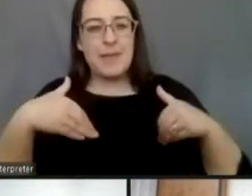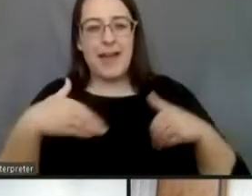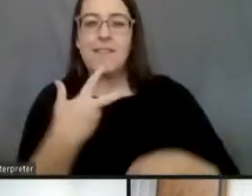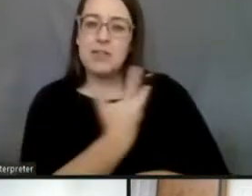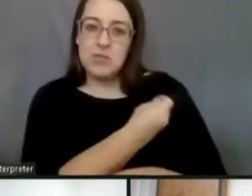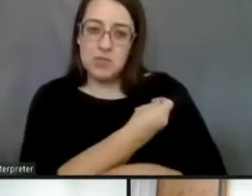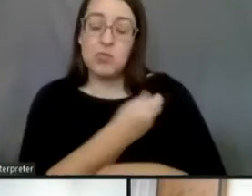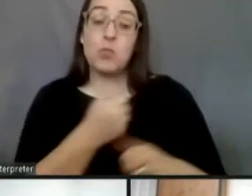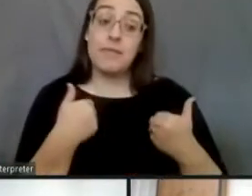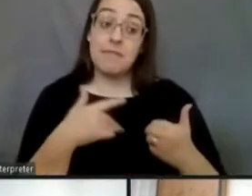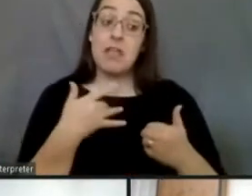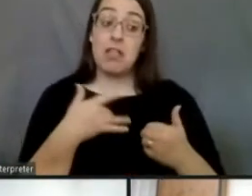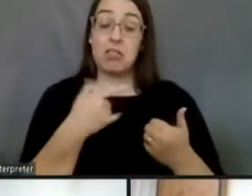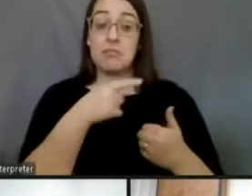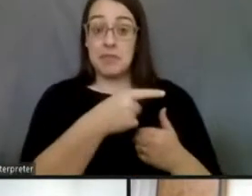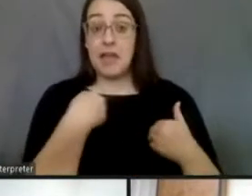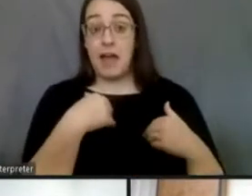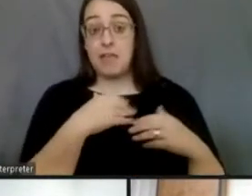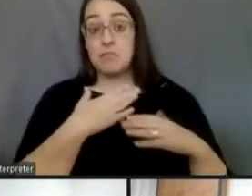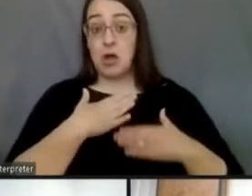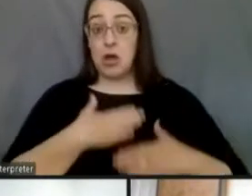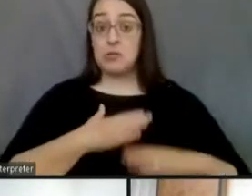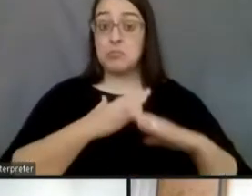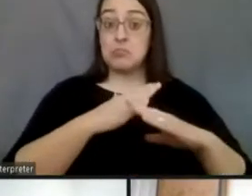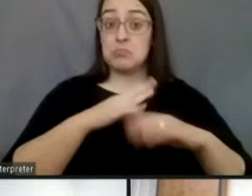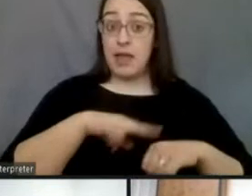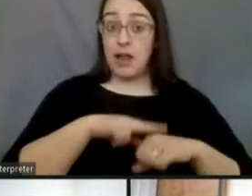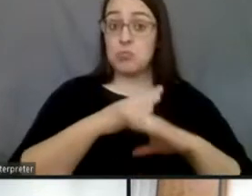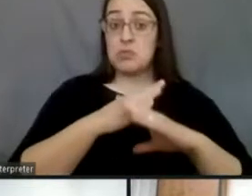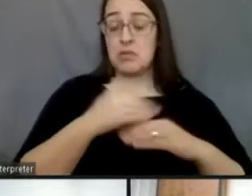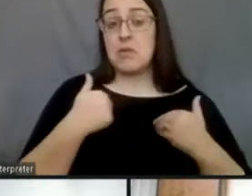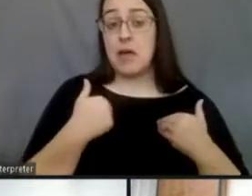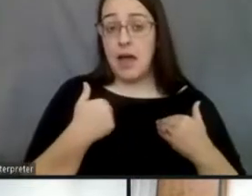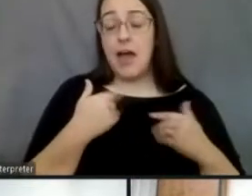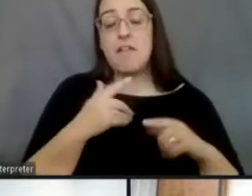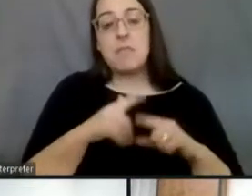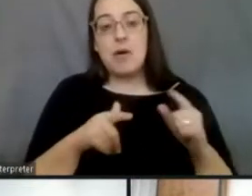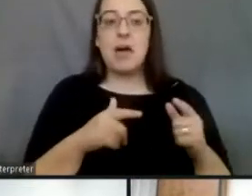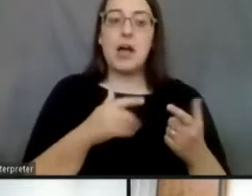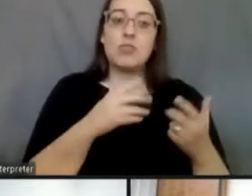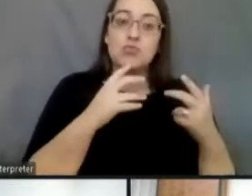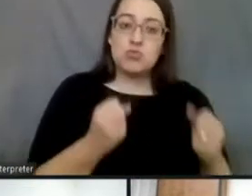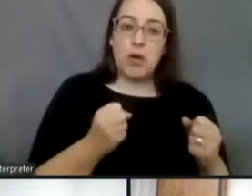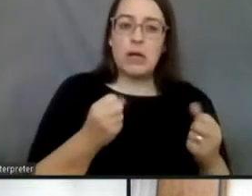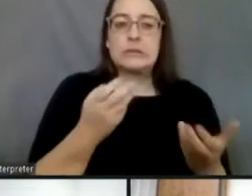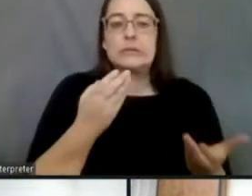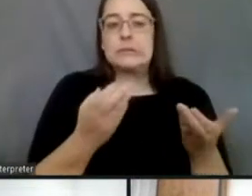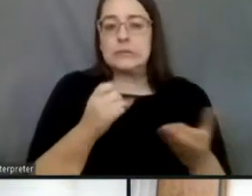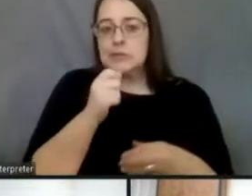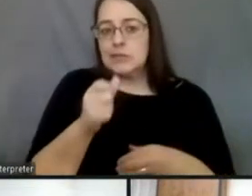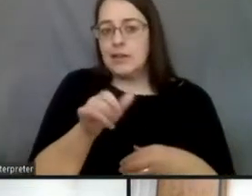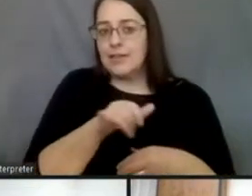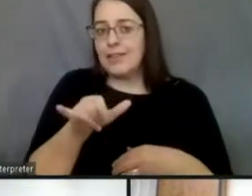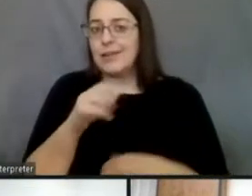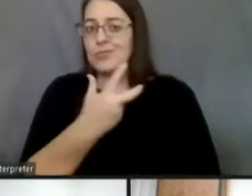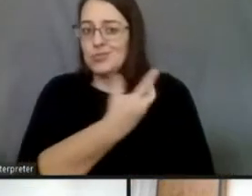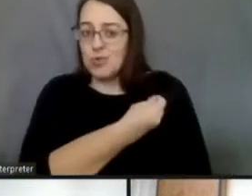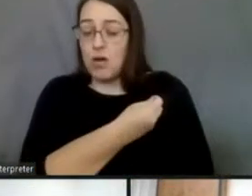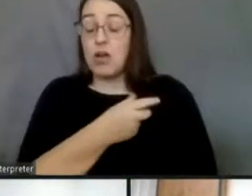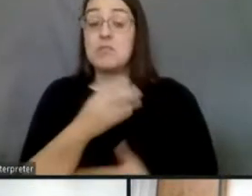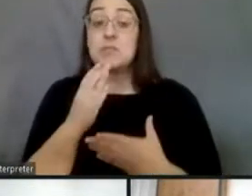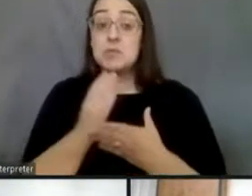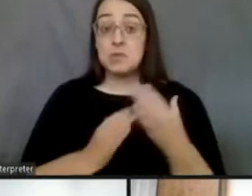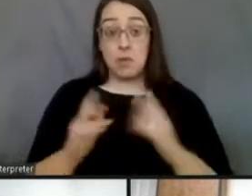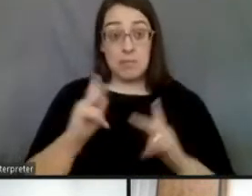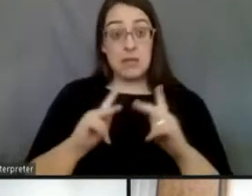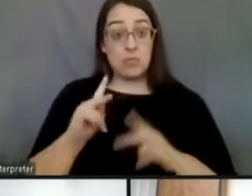protection we believe as those who are vaccinated. Potentially those who have been infected and received at least 1 dose